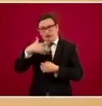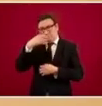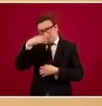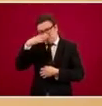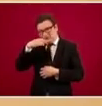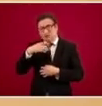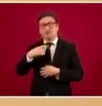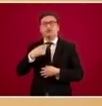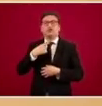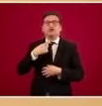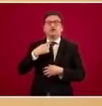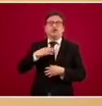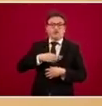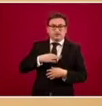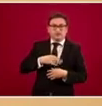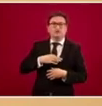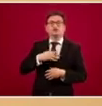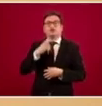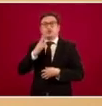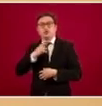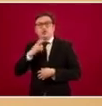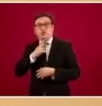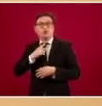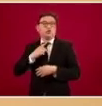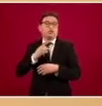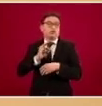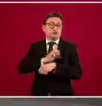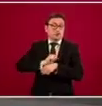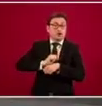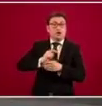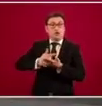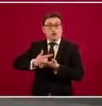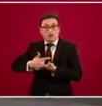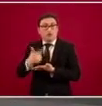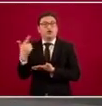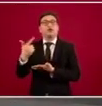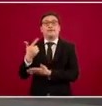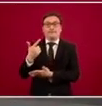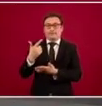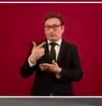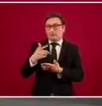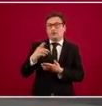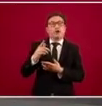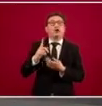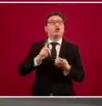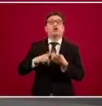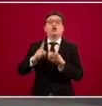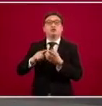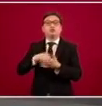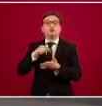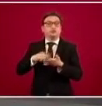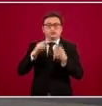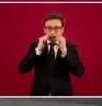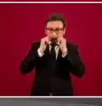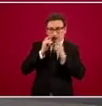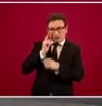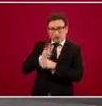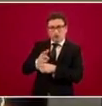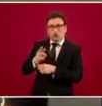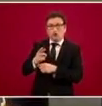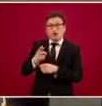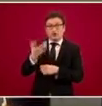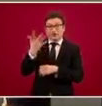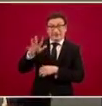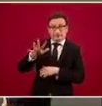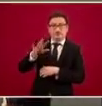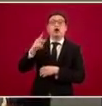out of 10 people who present and some sort of respiratory infectious disease, 2 of